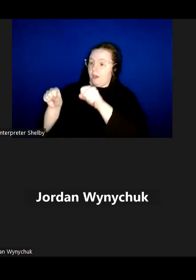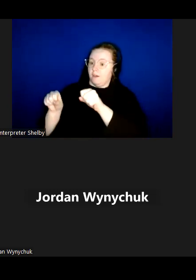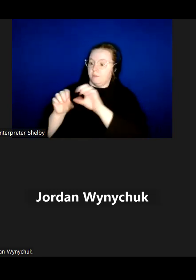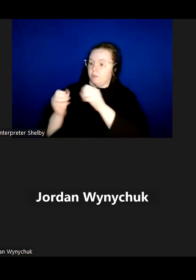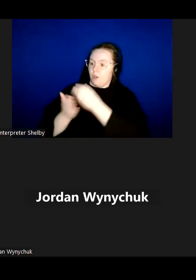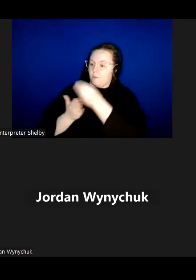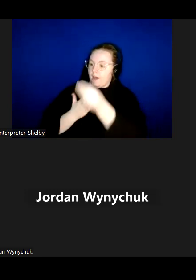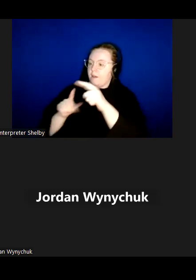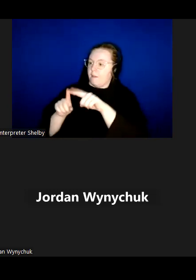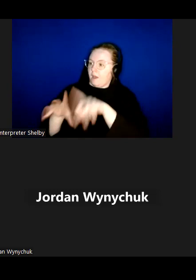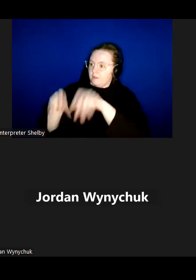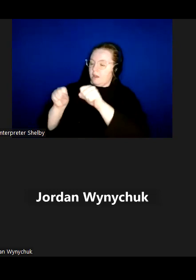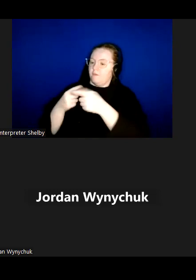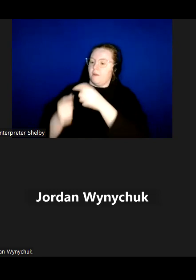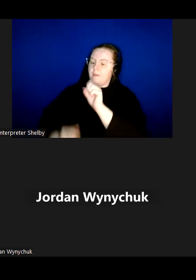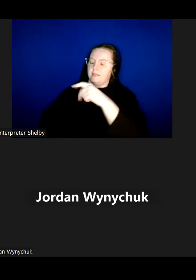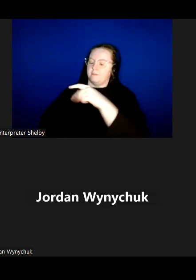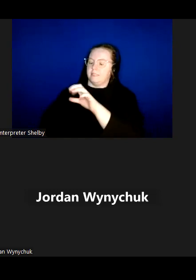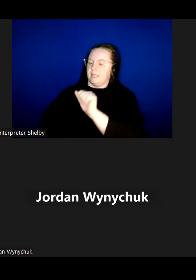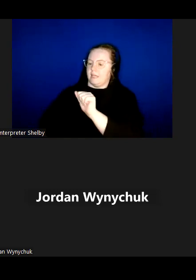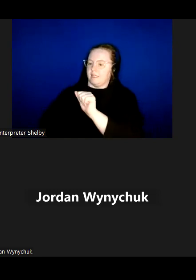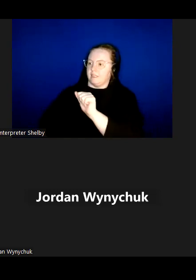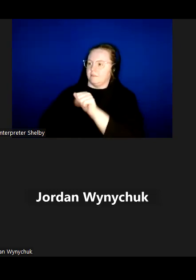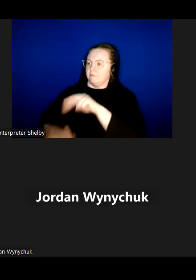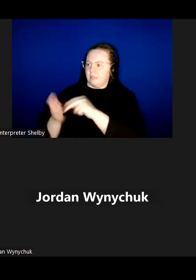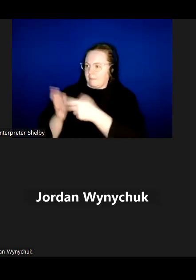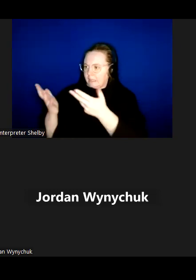the rights then? It's still considered property.